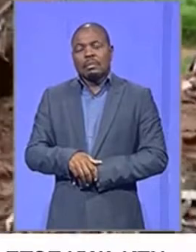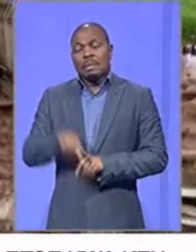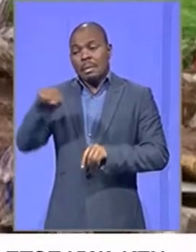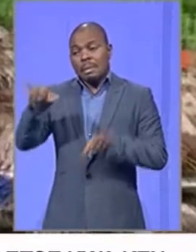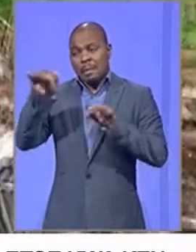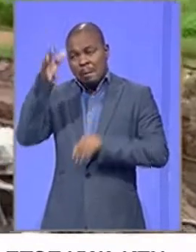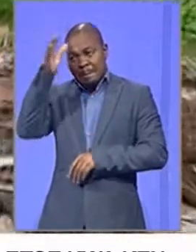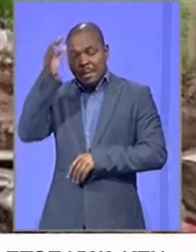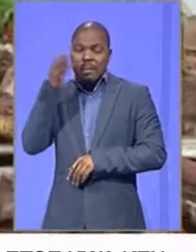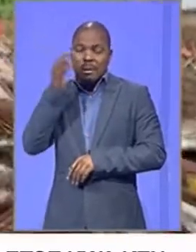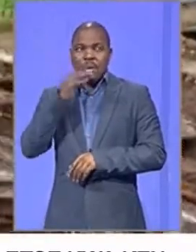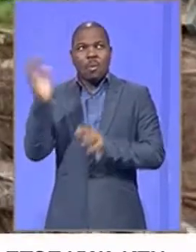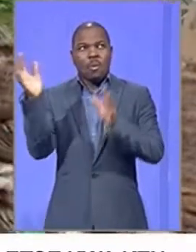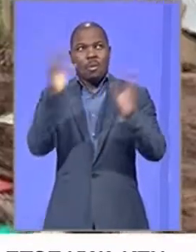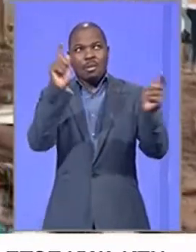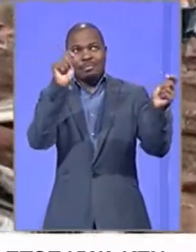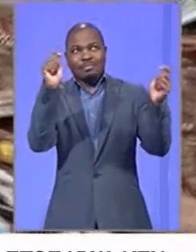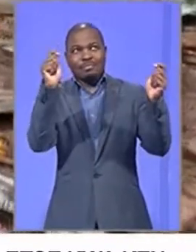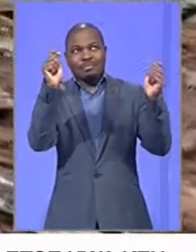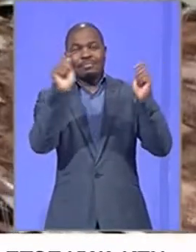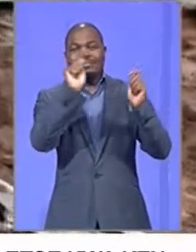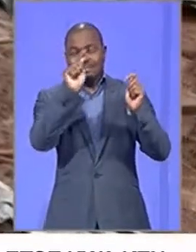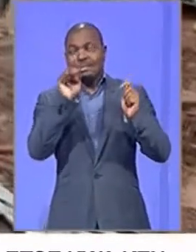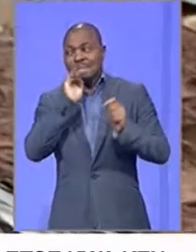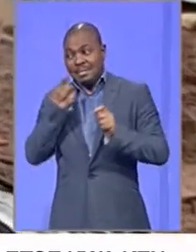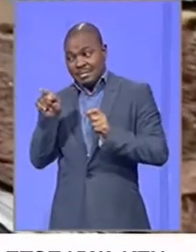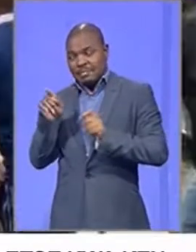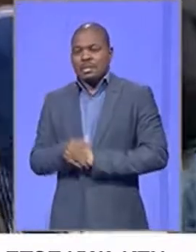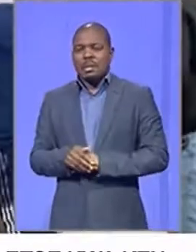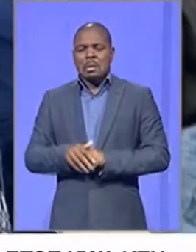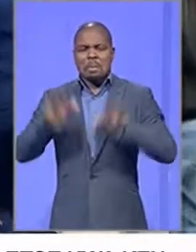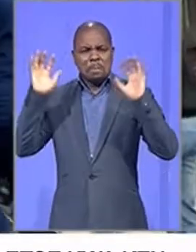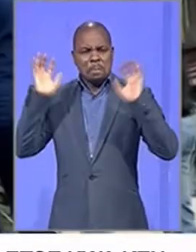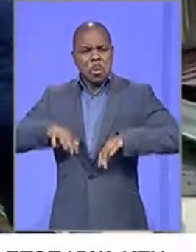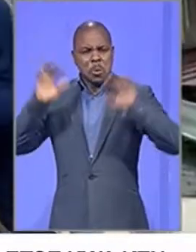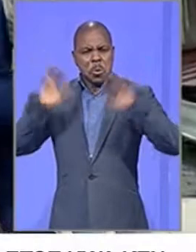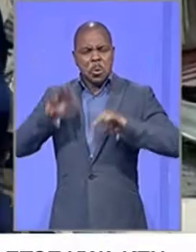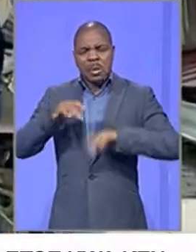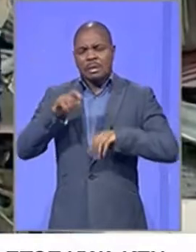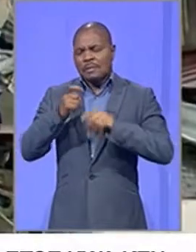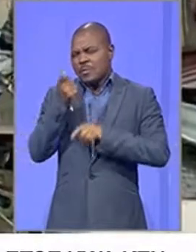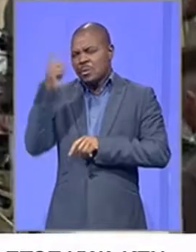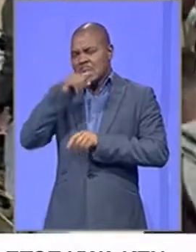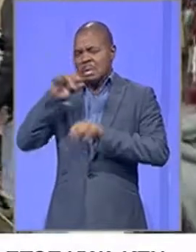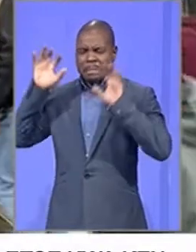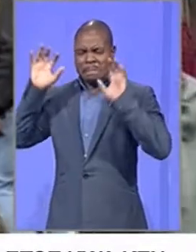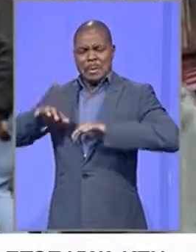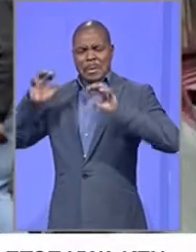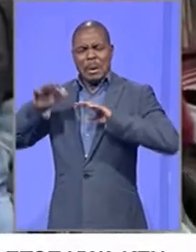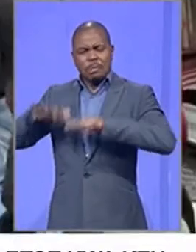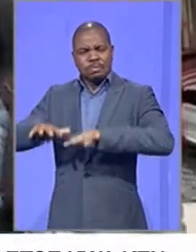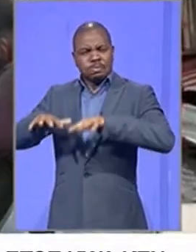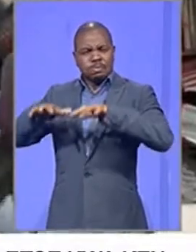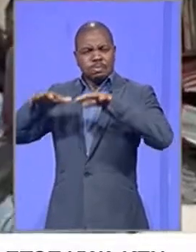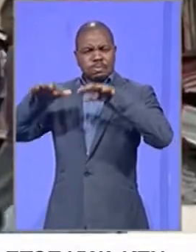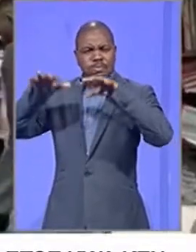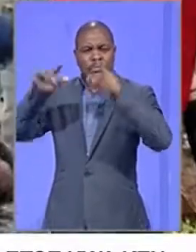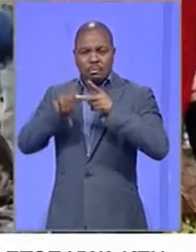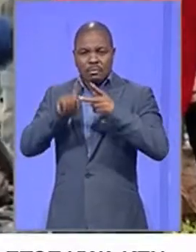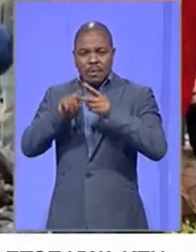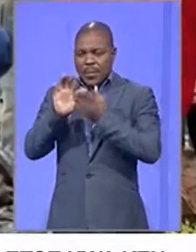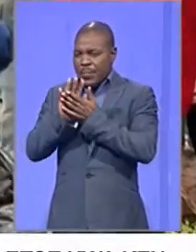re se ke letshwao la go fetoga ga tlelaemete. Pula e matla e tshulogile mo malatsing a le mmalwa a fetileng e bakile merwalela ga mmogo